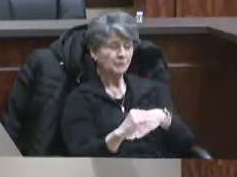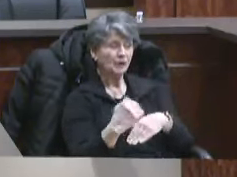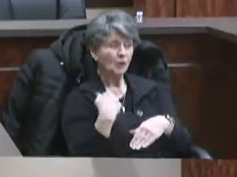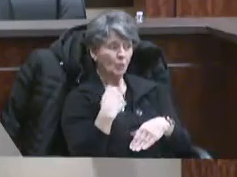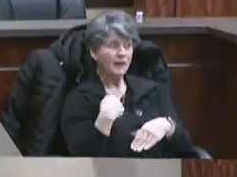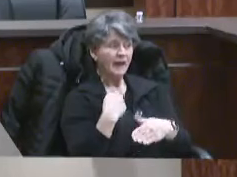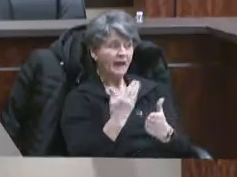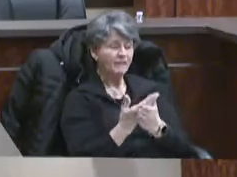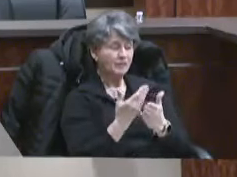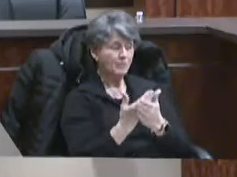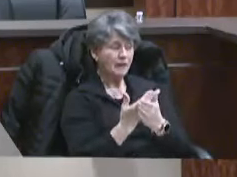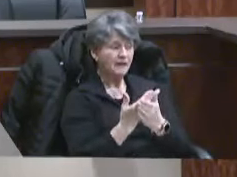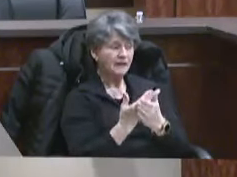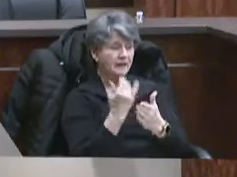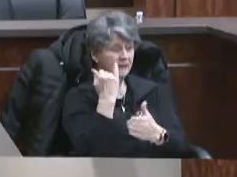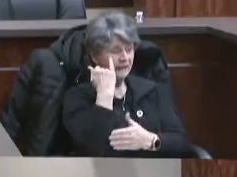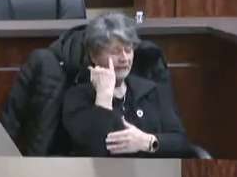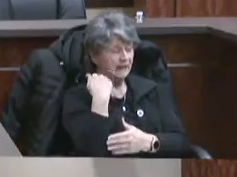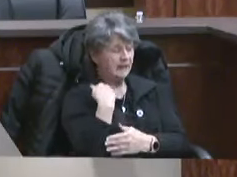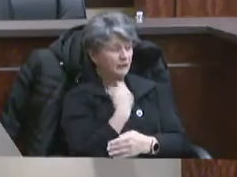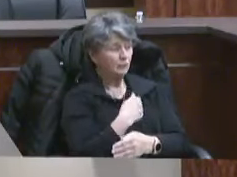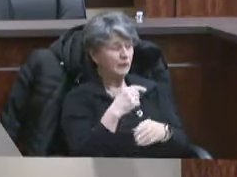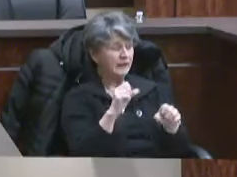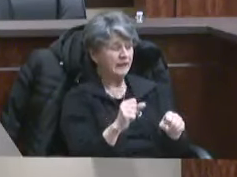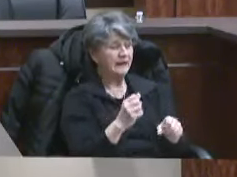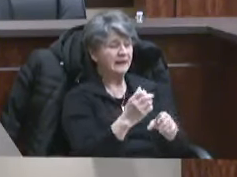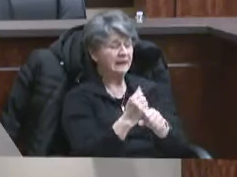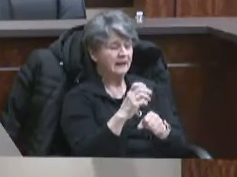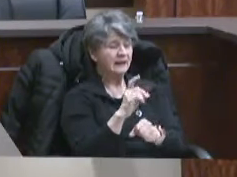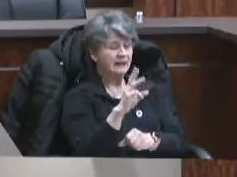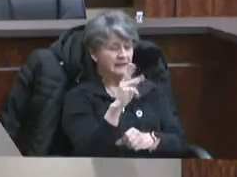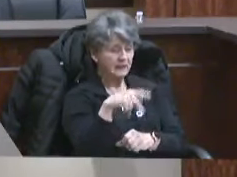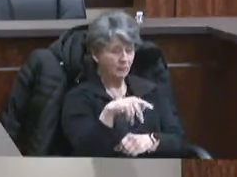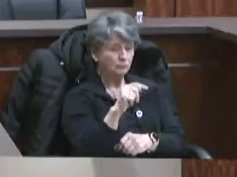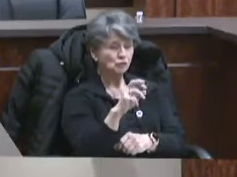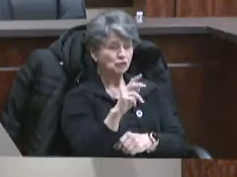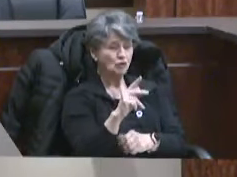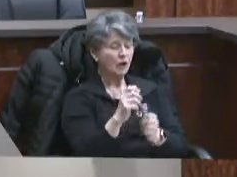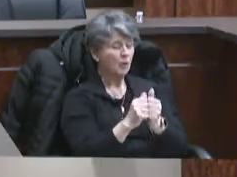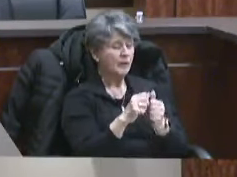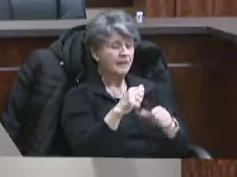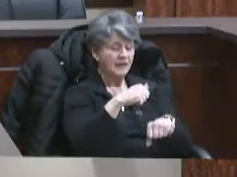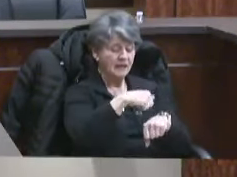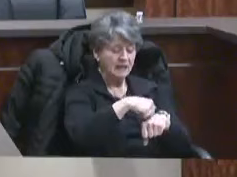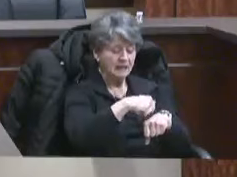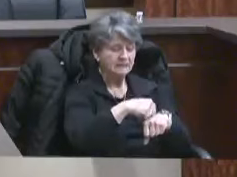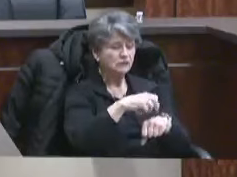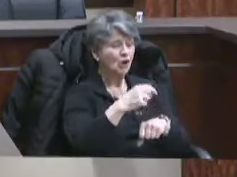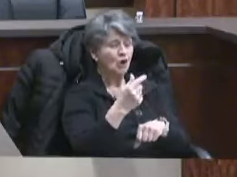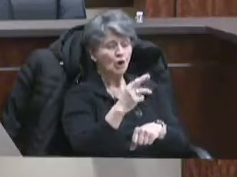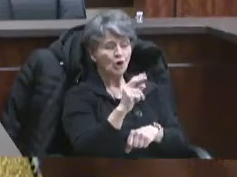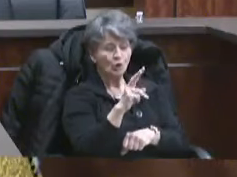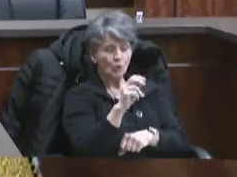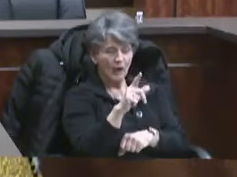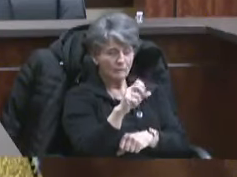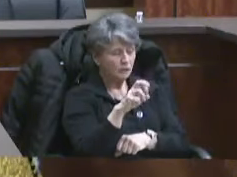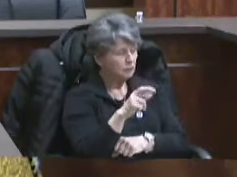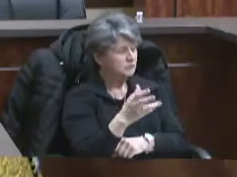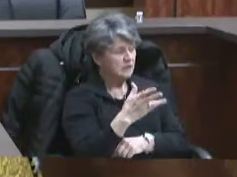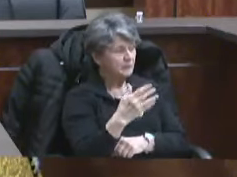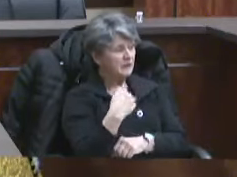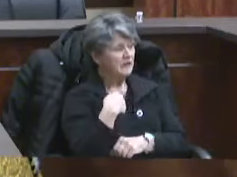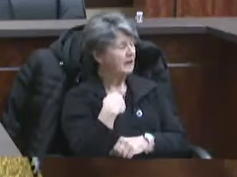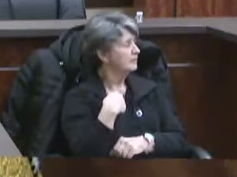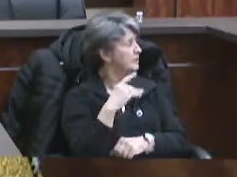our alleys. If we could get a dump truck with either stone or gravel and have them lay a